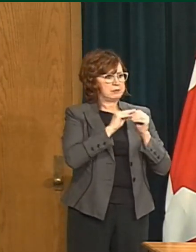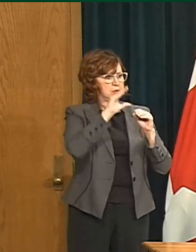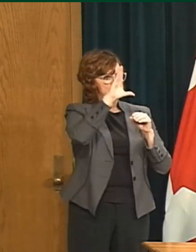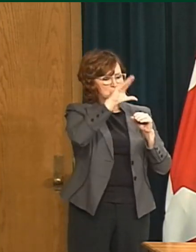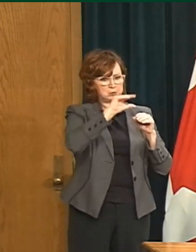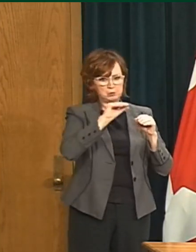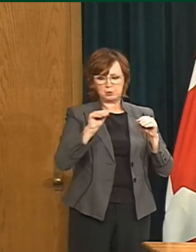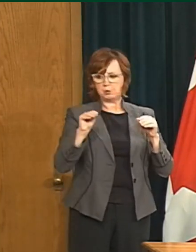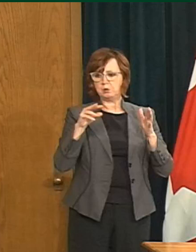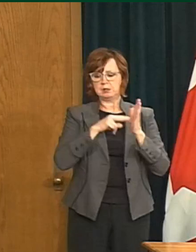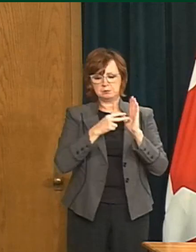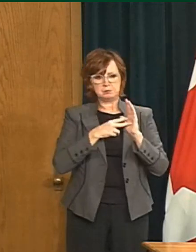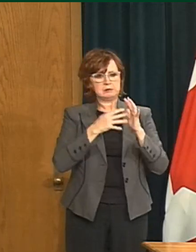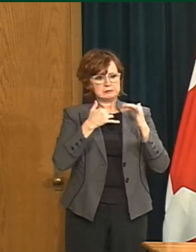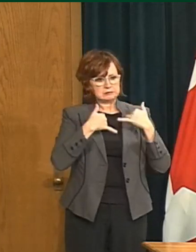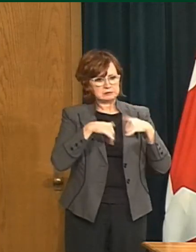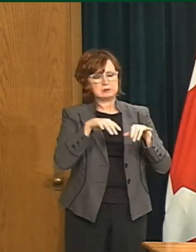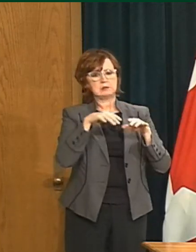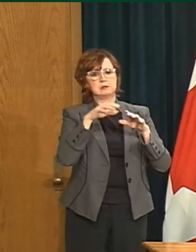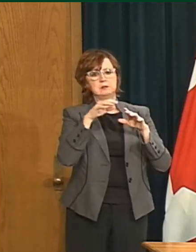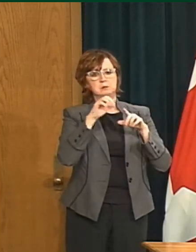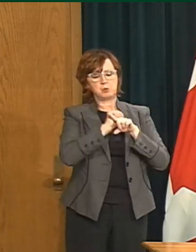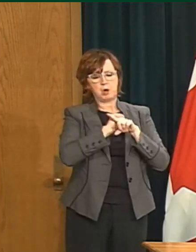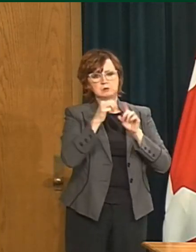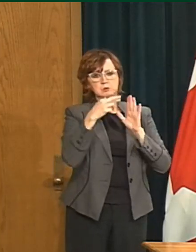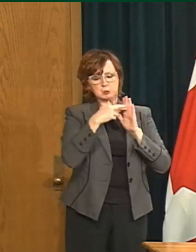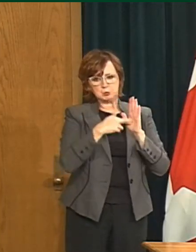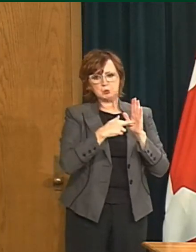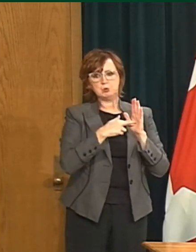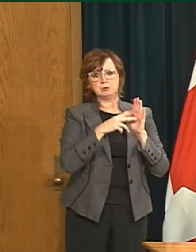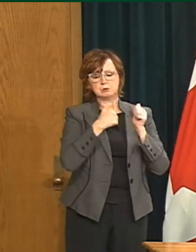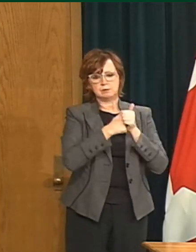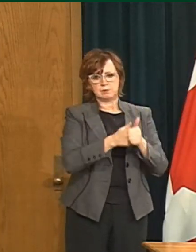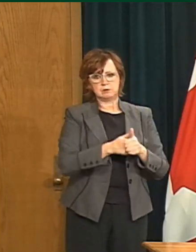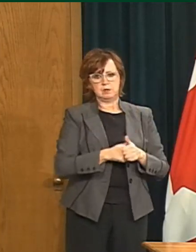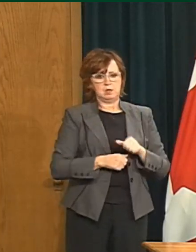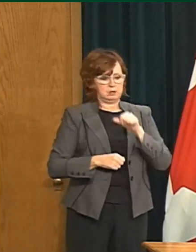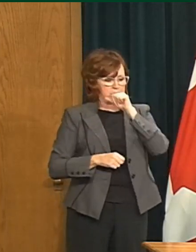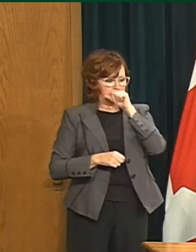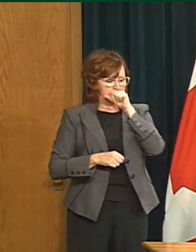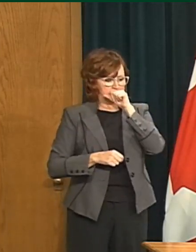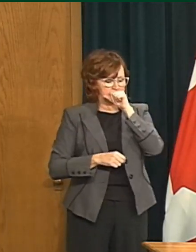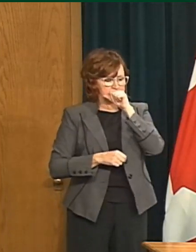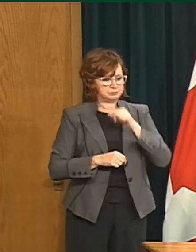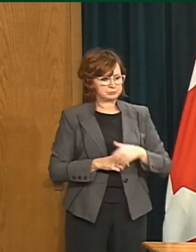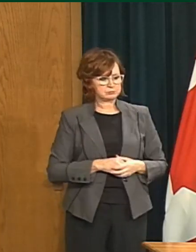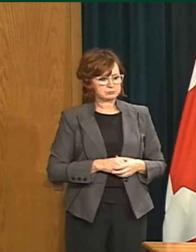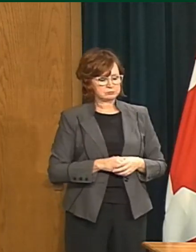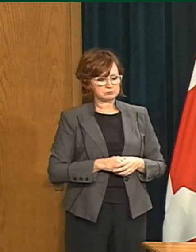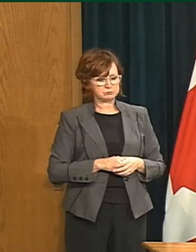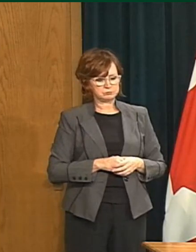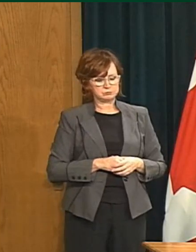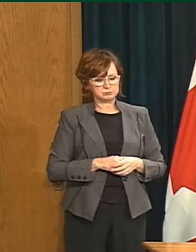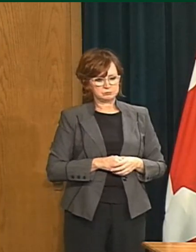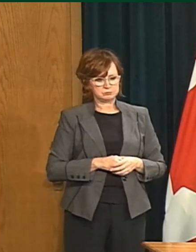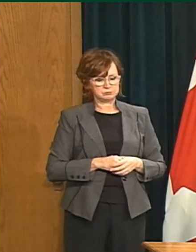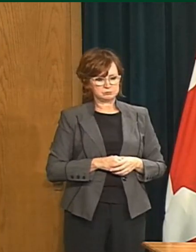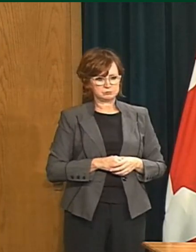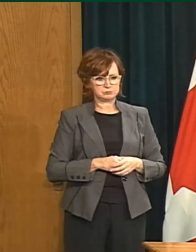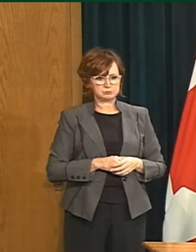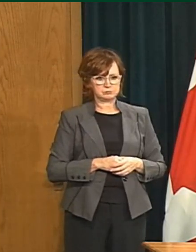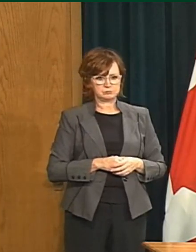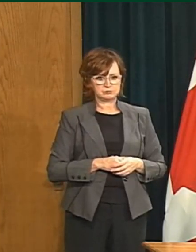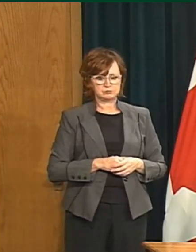testing and contact tracing, which will have to continue for several months. That where do you adjust? Where do you focus a bit more in terms of tightening up